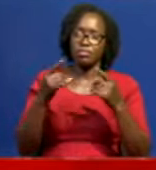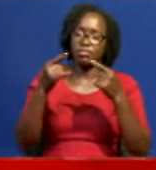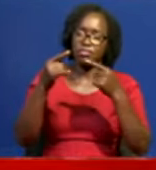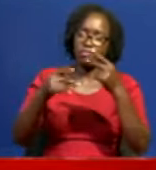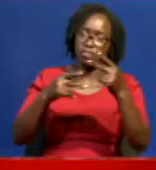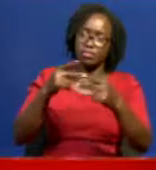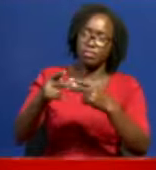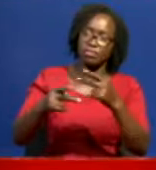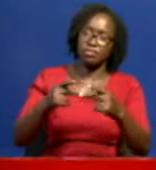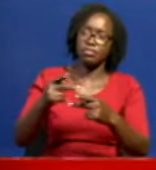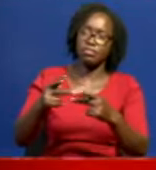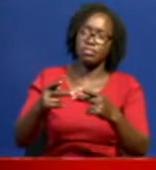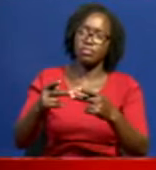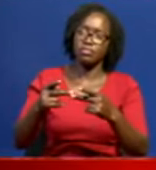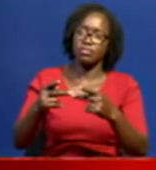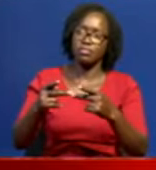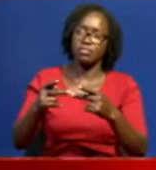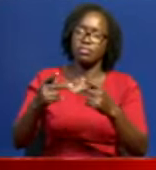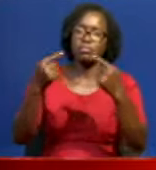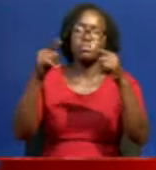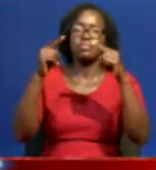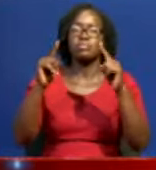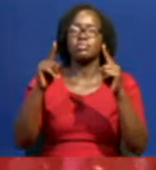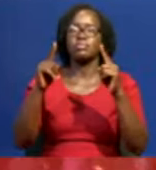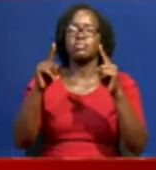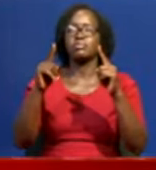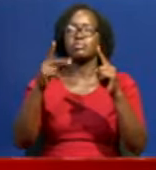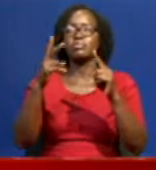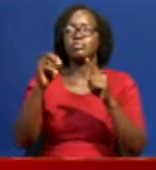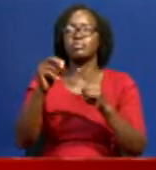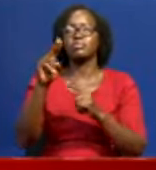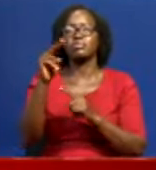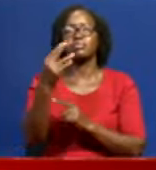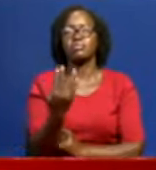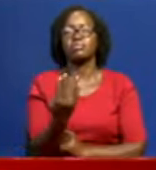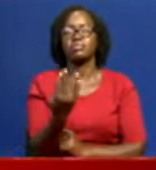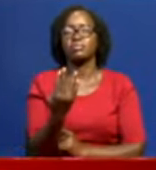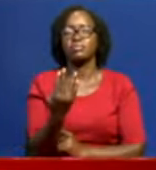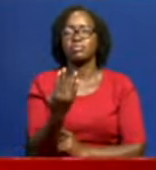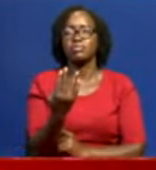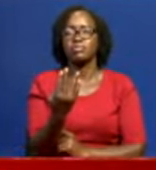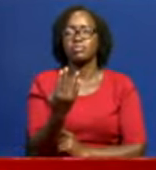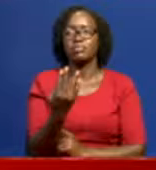progressive, and successful 2024.